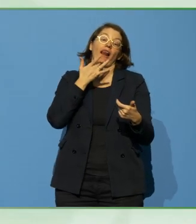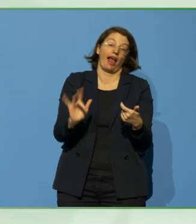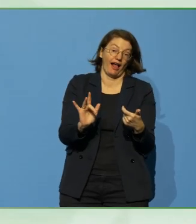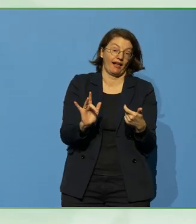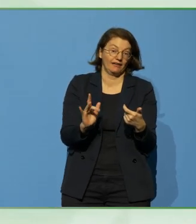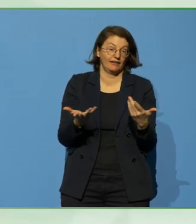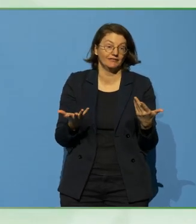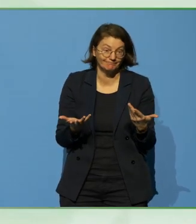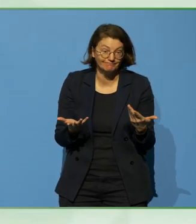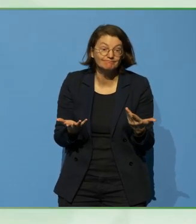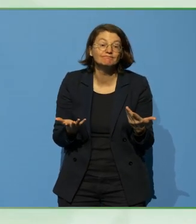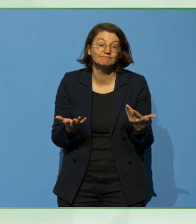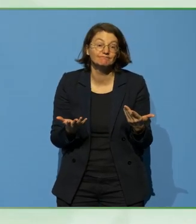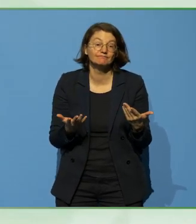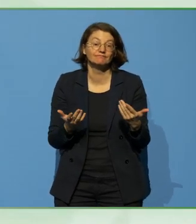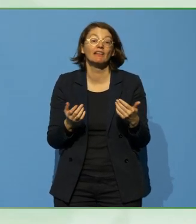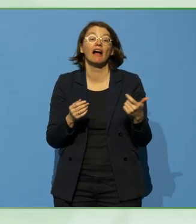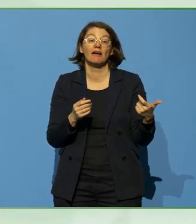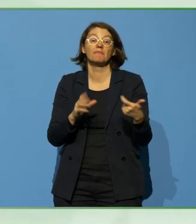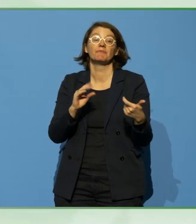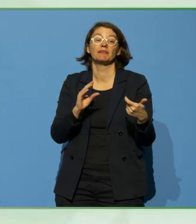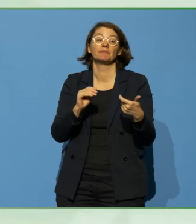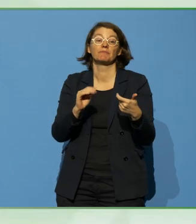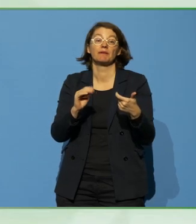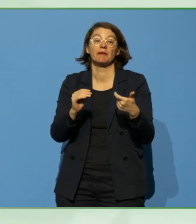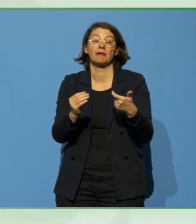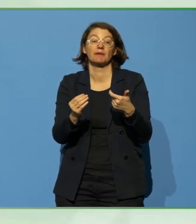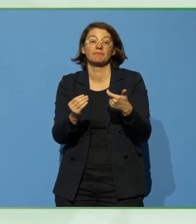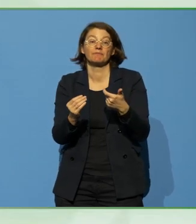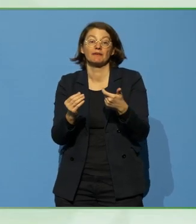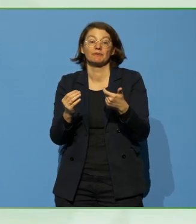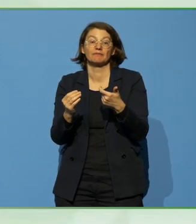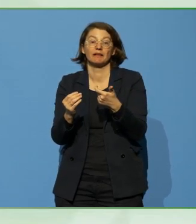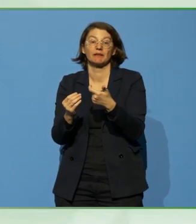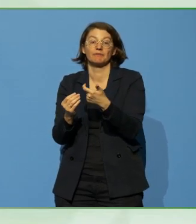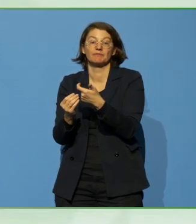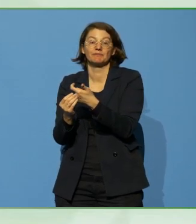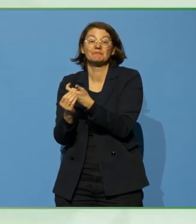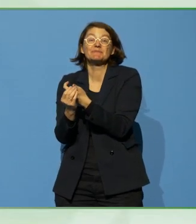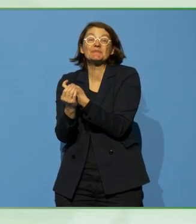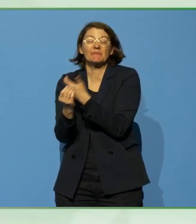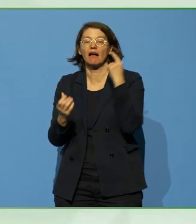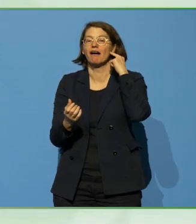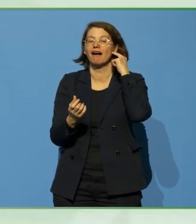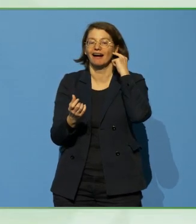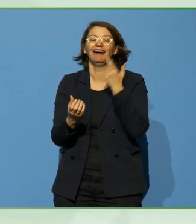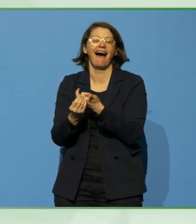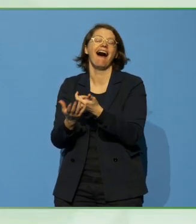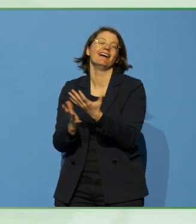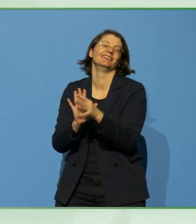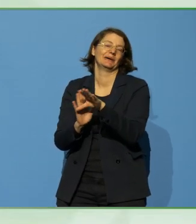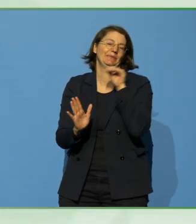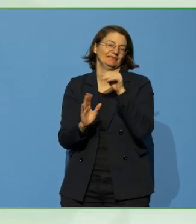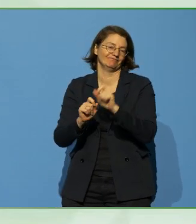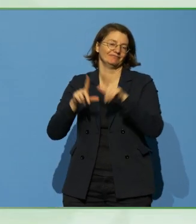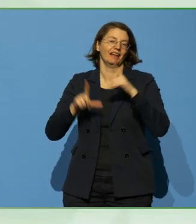very slowly when it detects even a tiny hint of a barcode on the edge. And the closer you get to it, it beeps faster. So it's sort of homing into